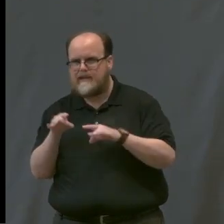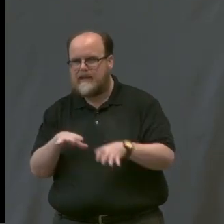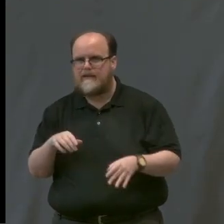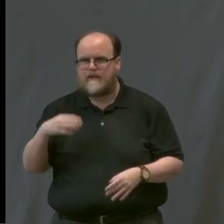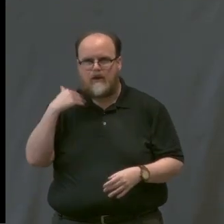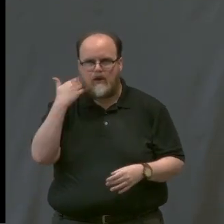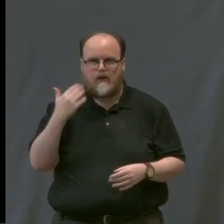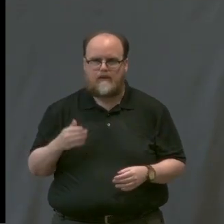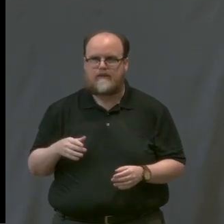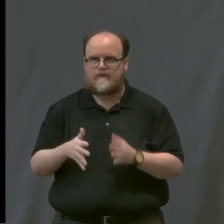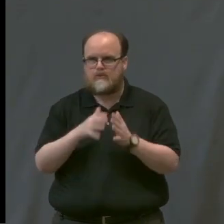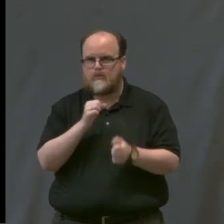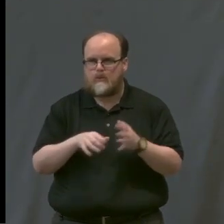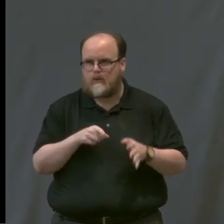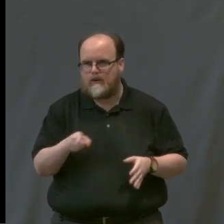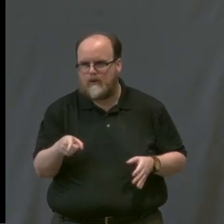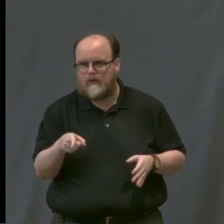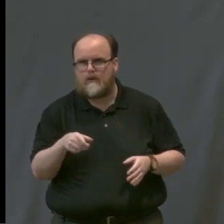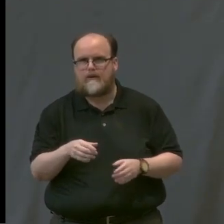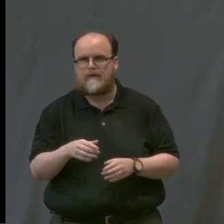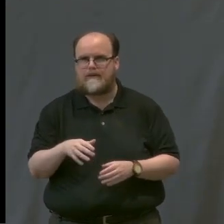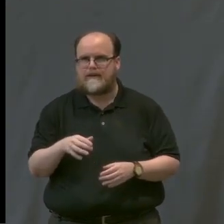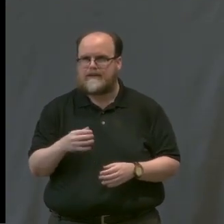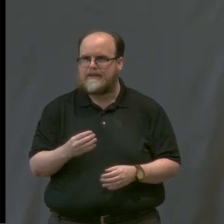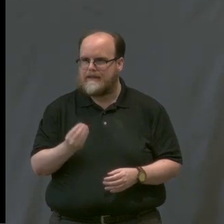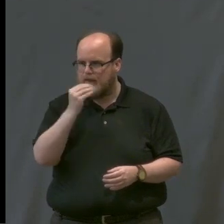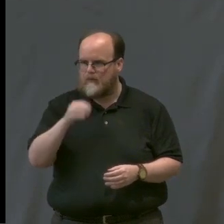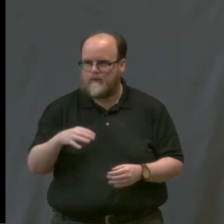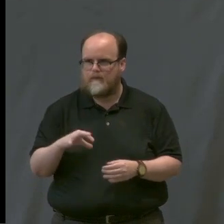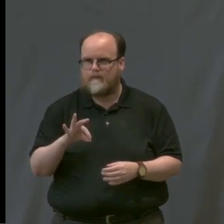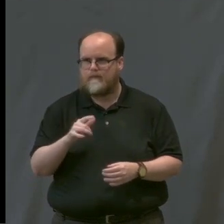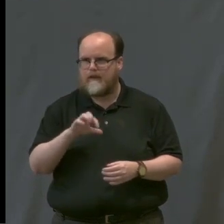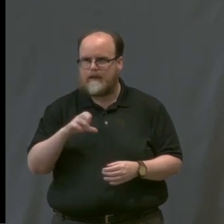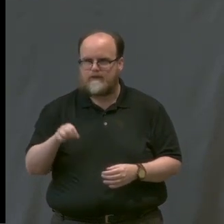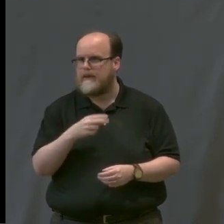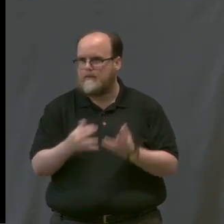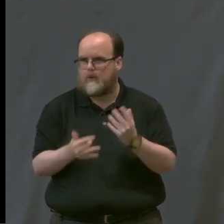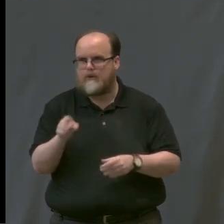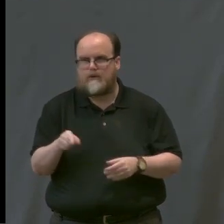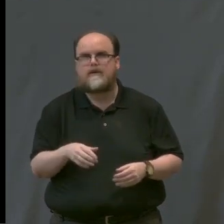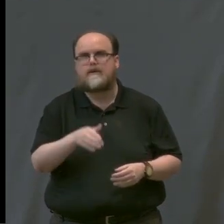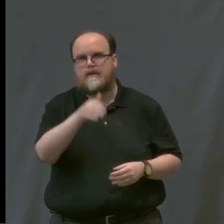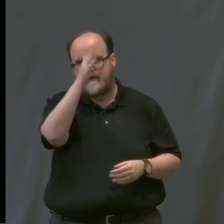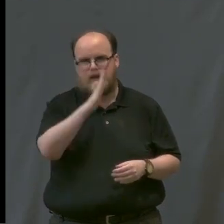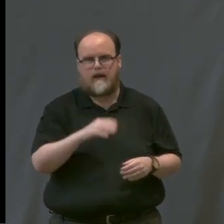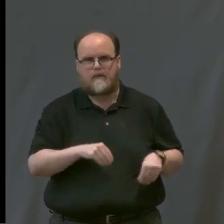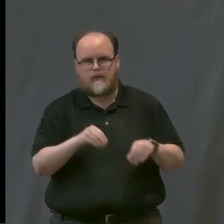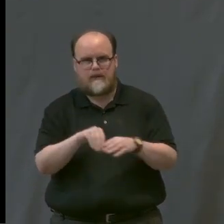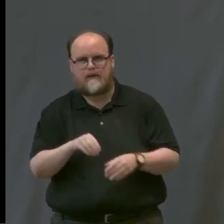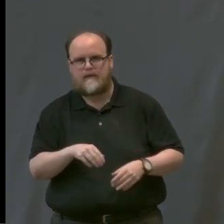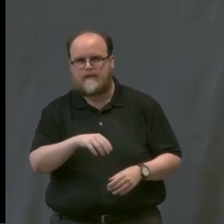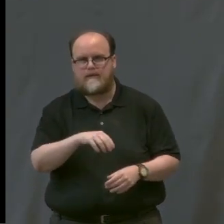her desolate and naked, eat her flesh, and burn her with fire. For God has put it into their hearts